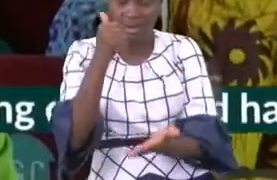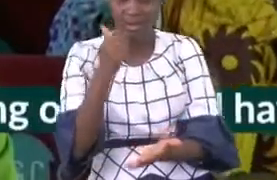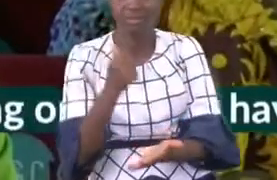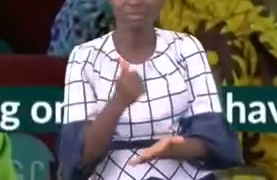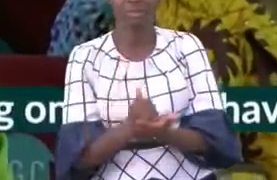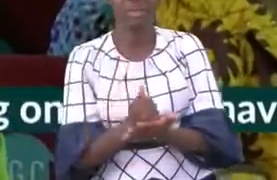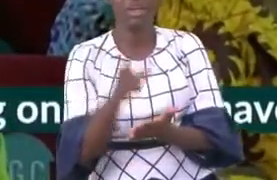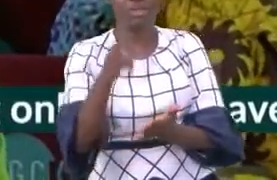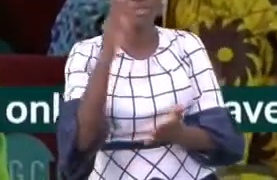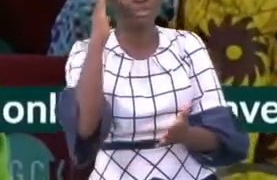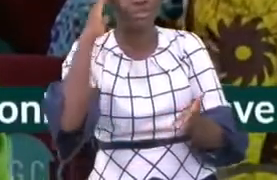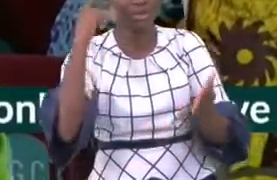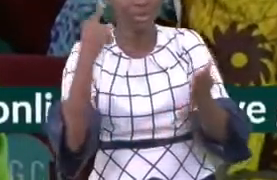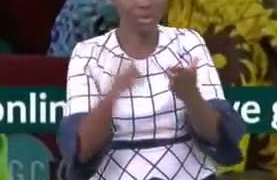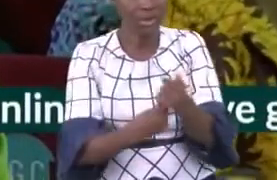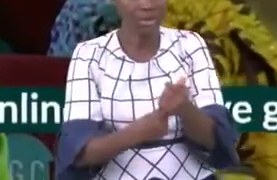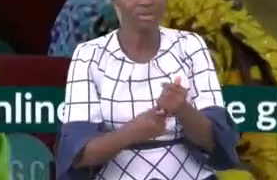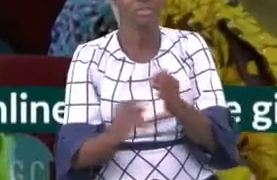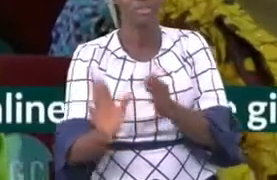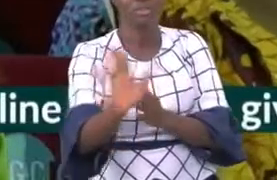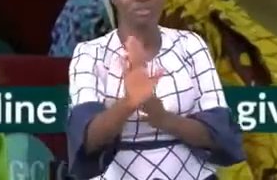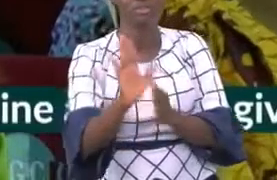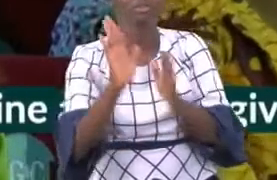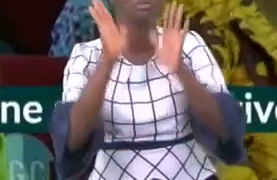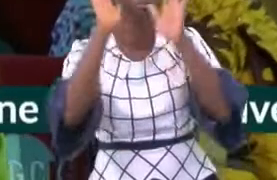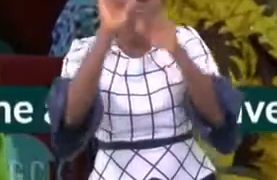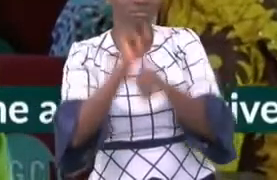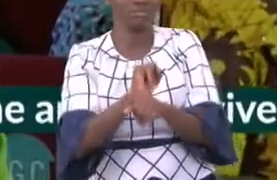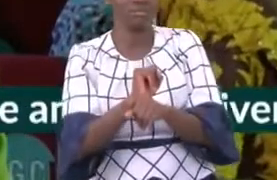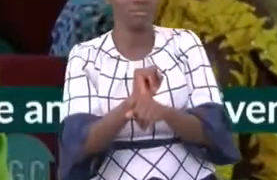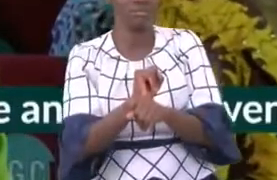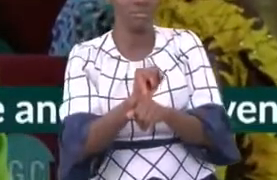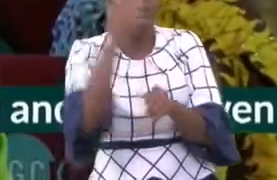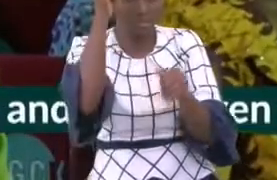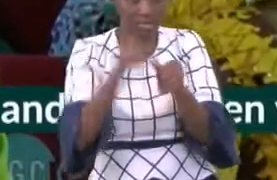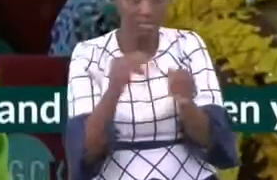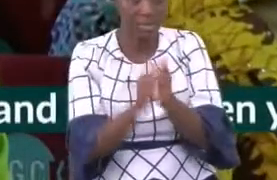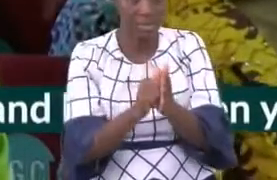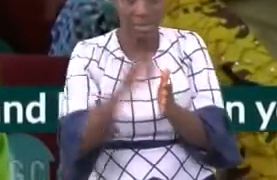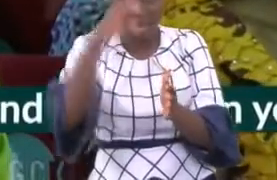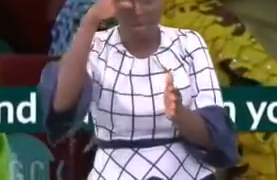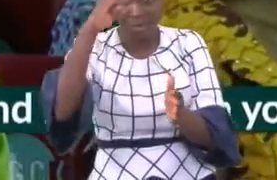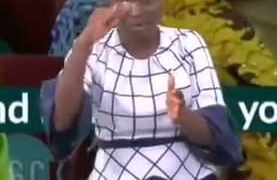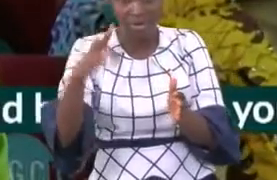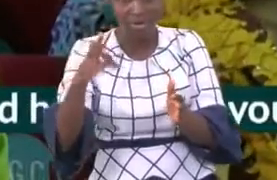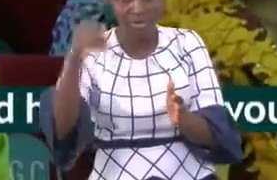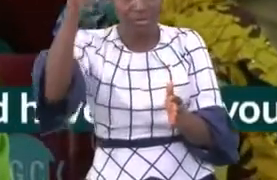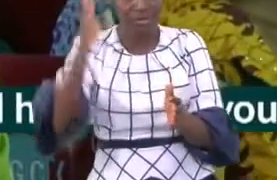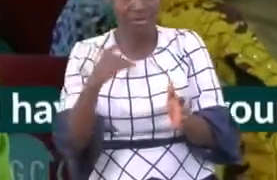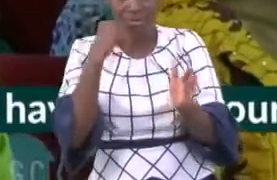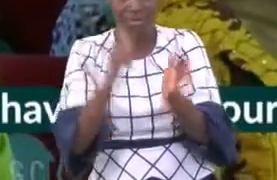Remember, the man of God said, one by one. And you're on this tonight.